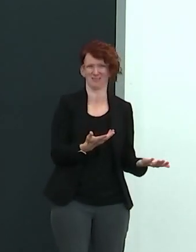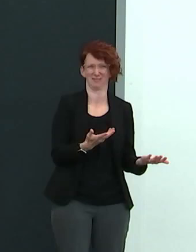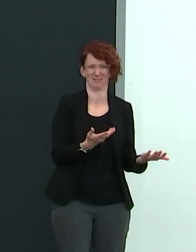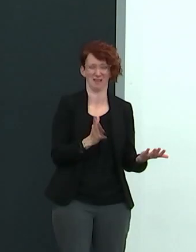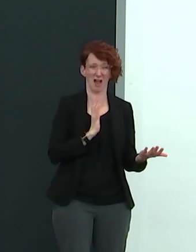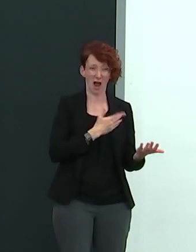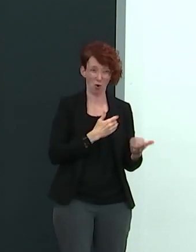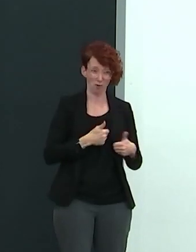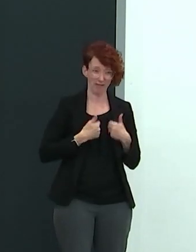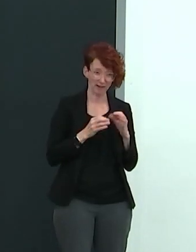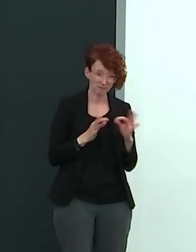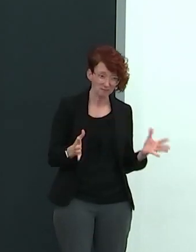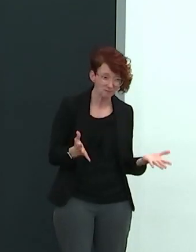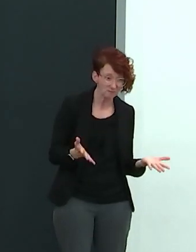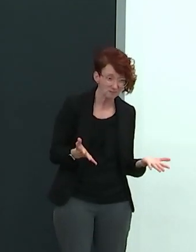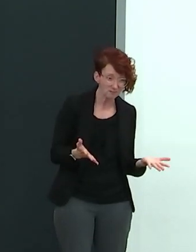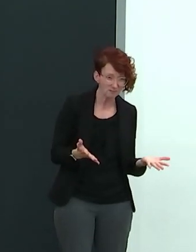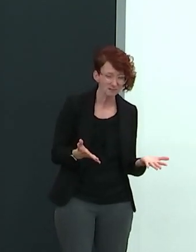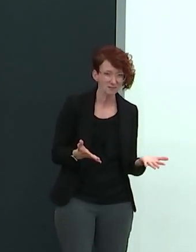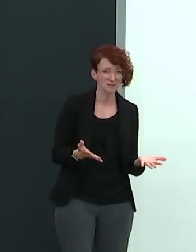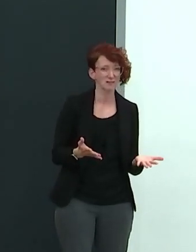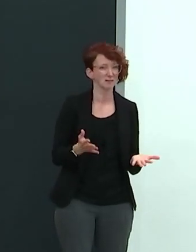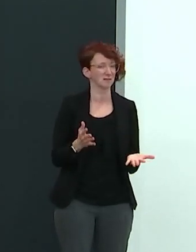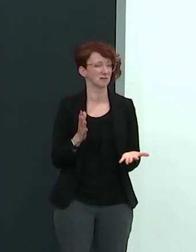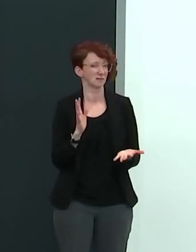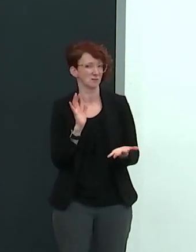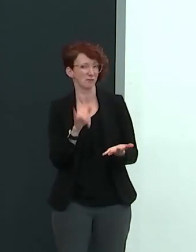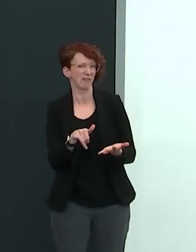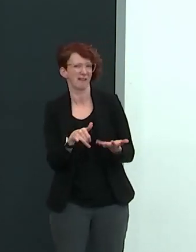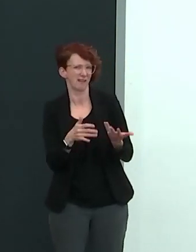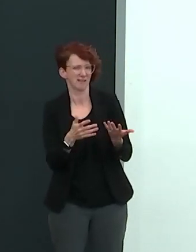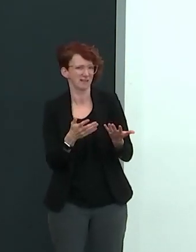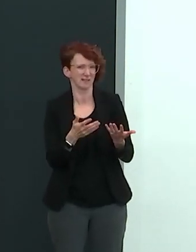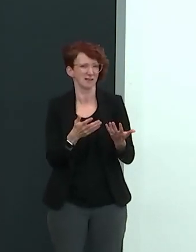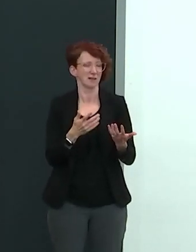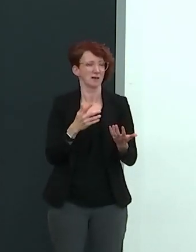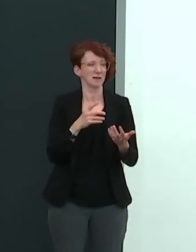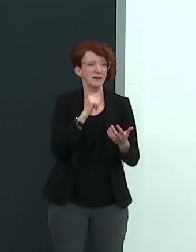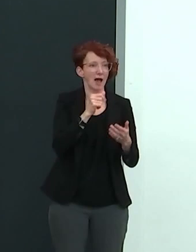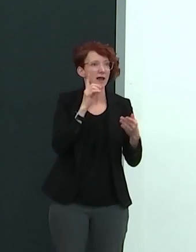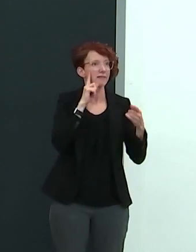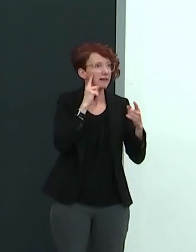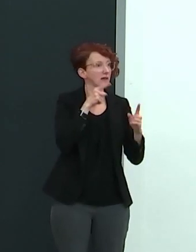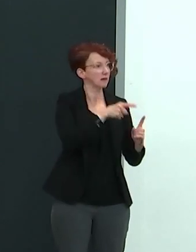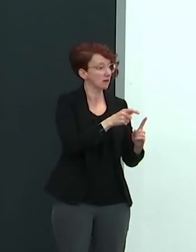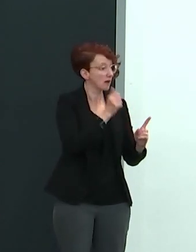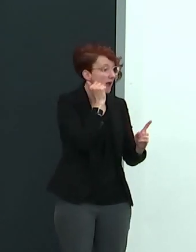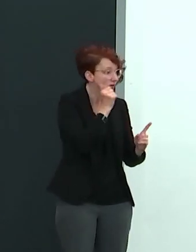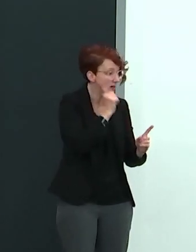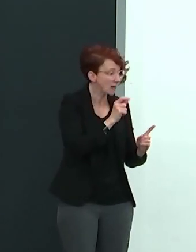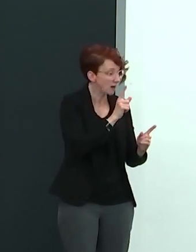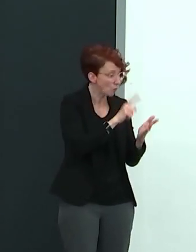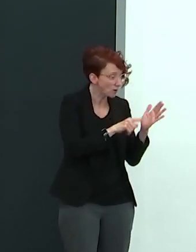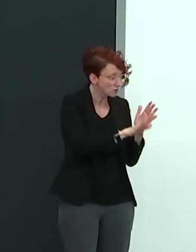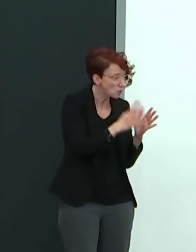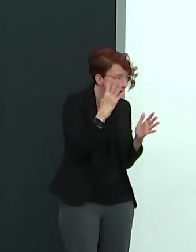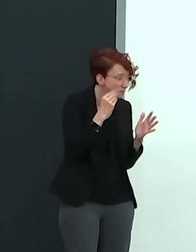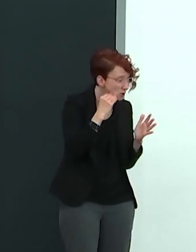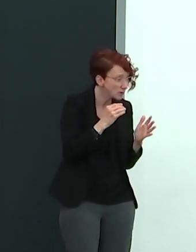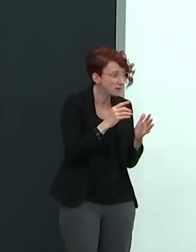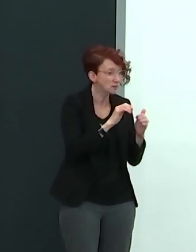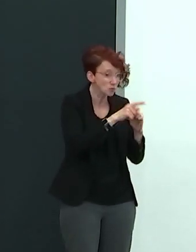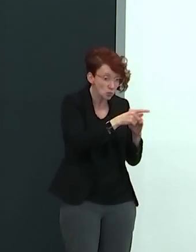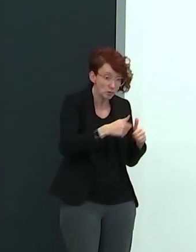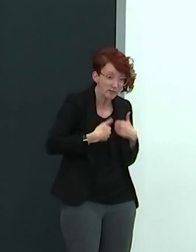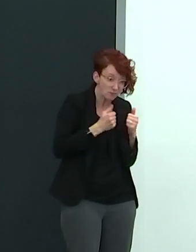to eliminate the problem or difference, rather than addressing the needs of individuals who live every day with autism, sends a message